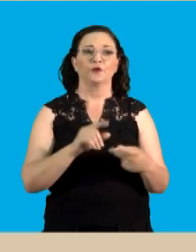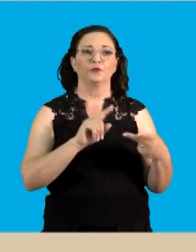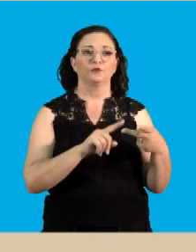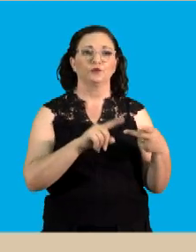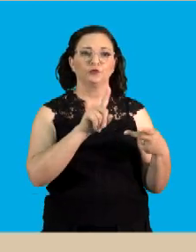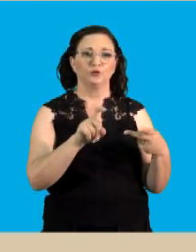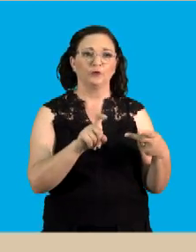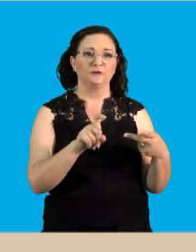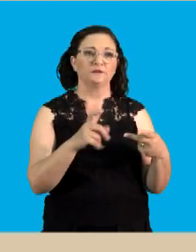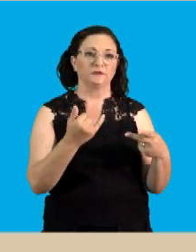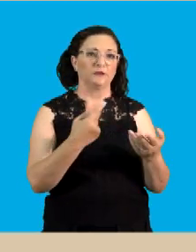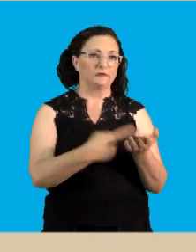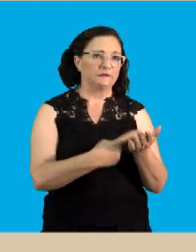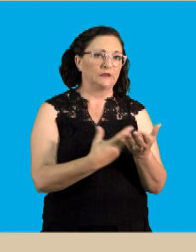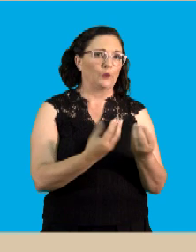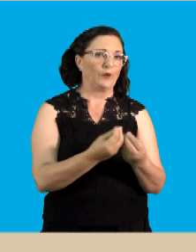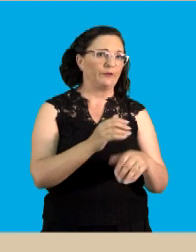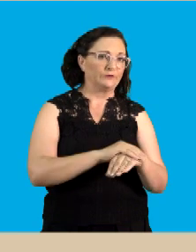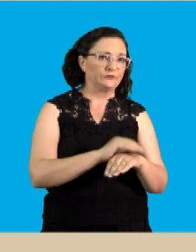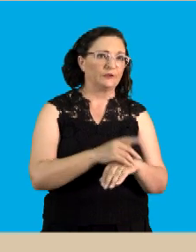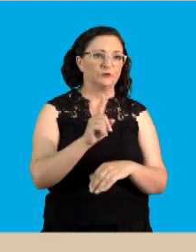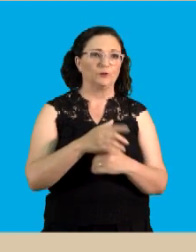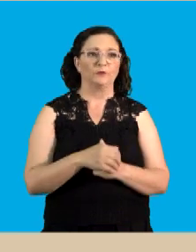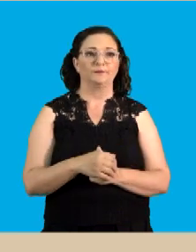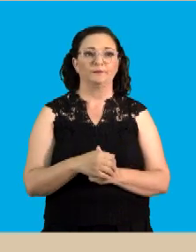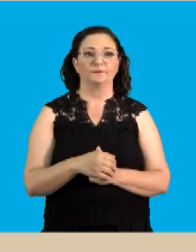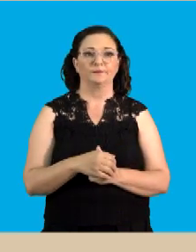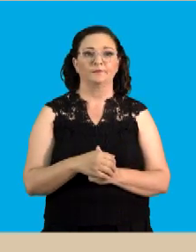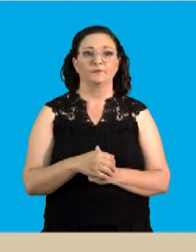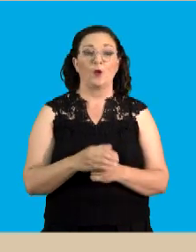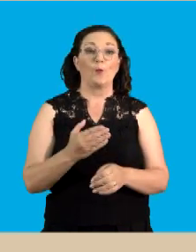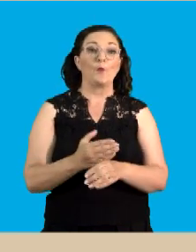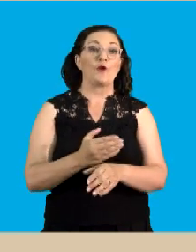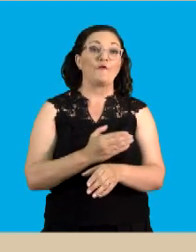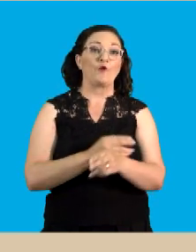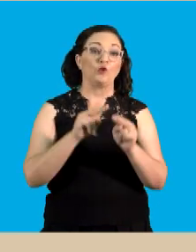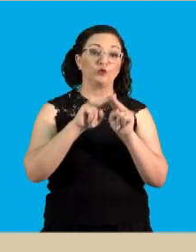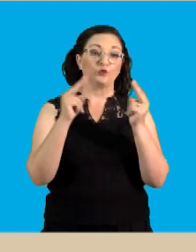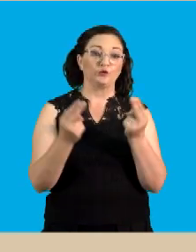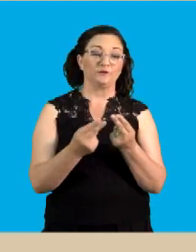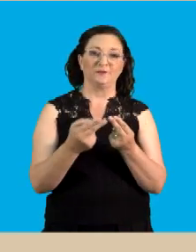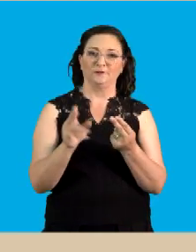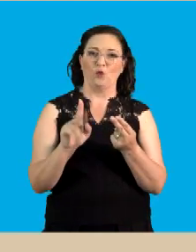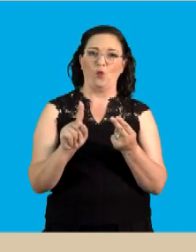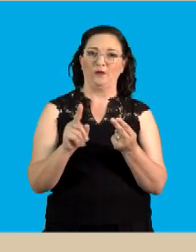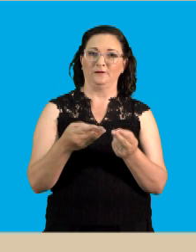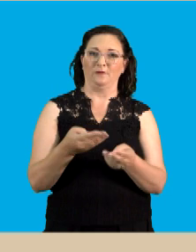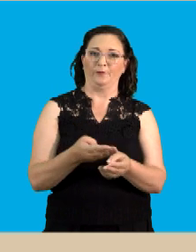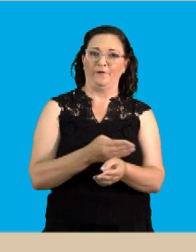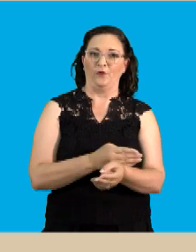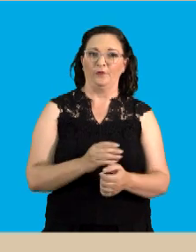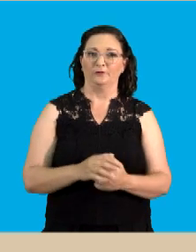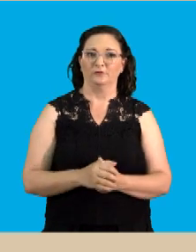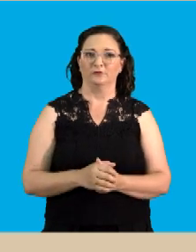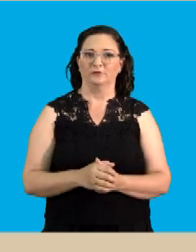ask yourself with your friends and classmates is, what came before the universe? Now,